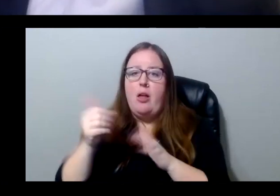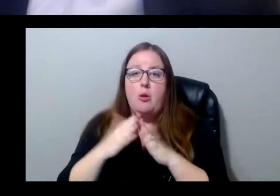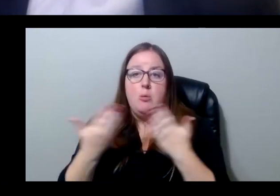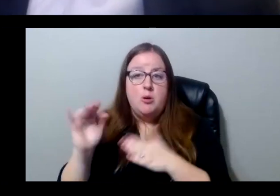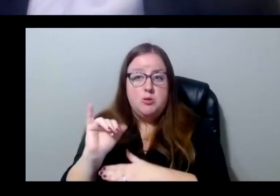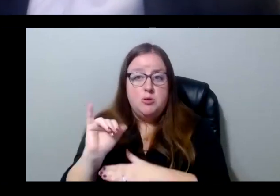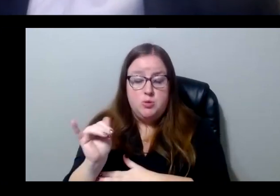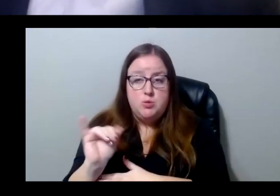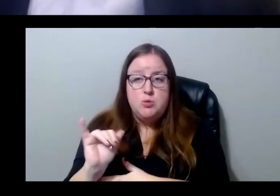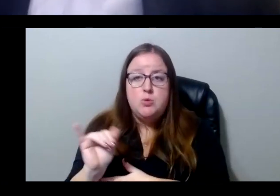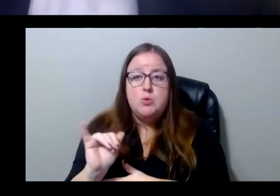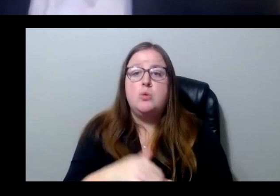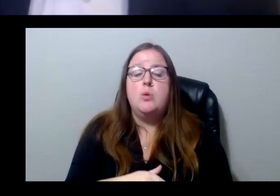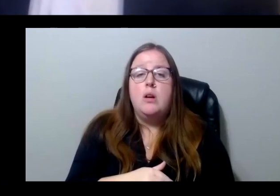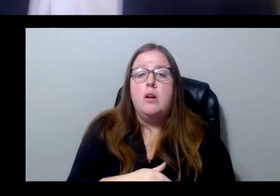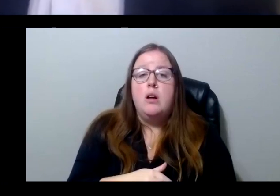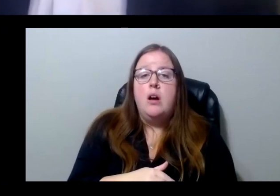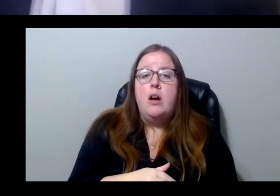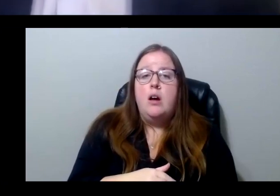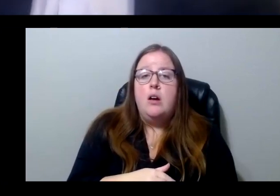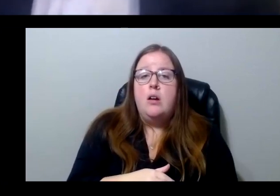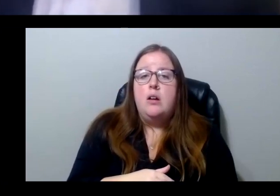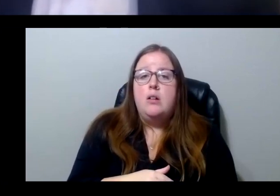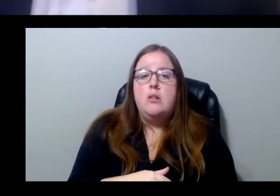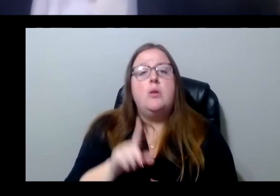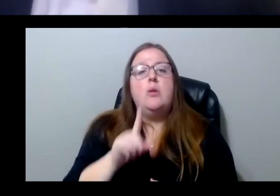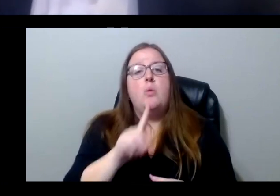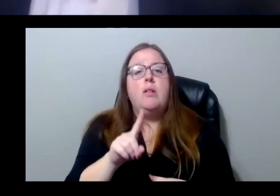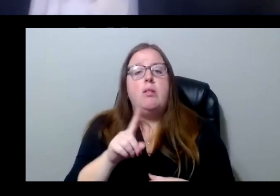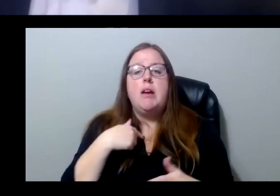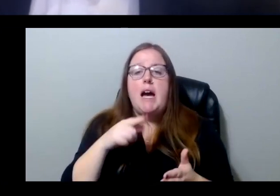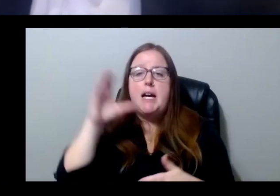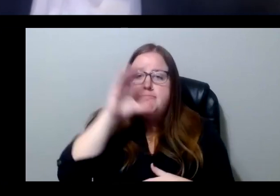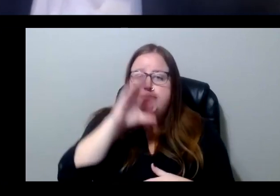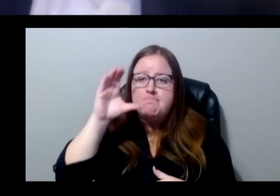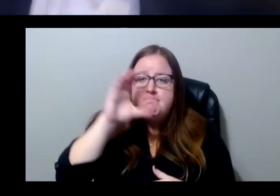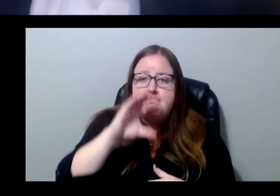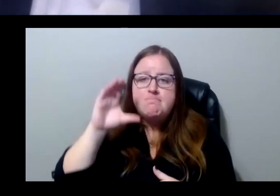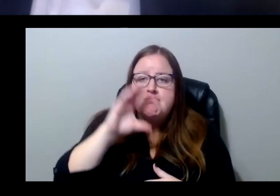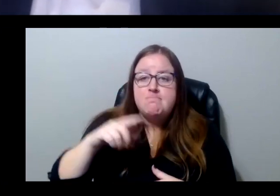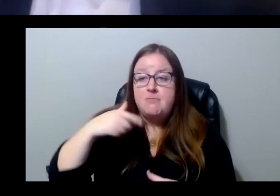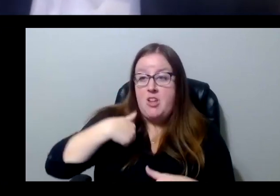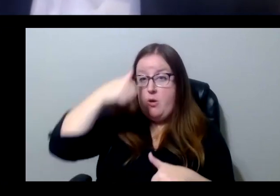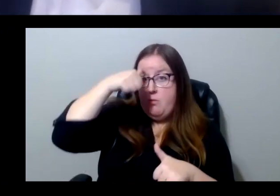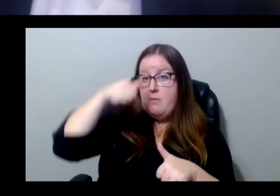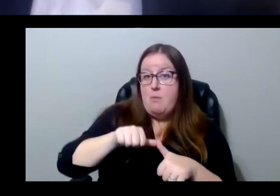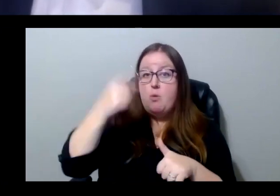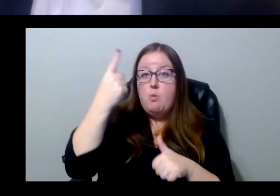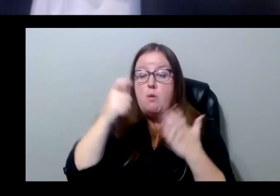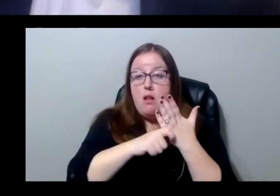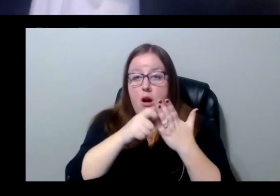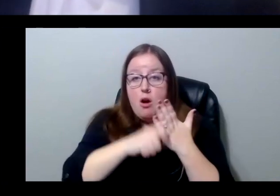He also he took the manuscript, and at least for certainly the first part of the